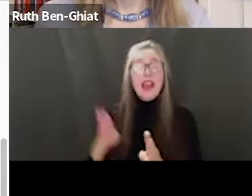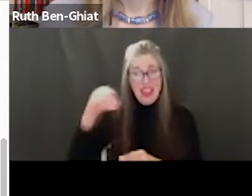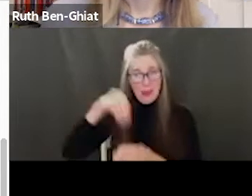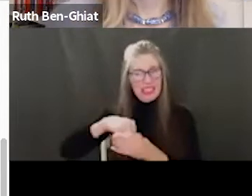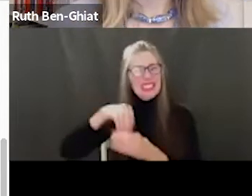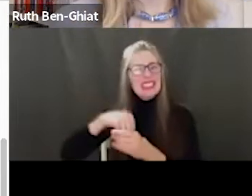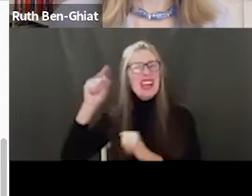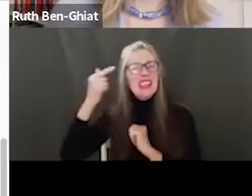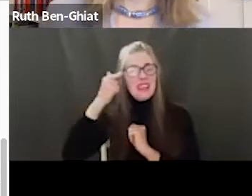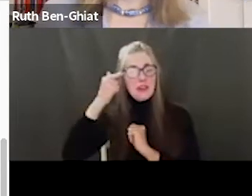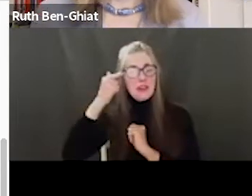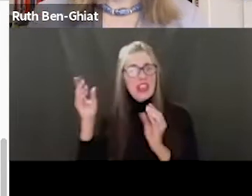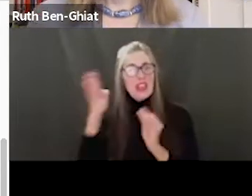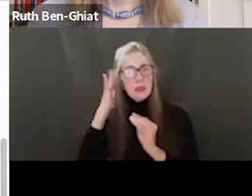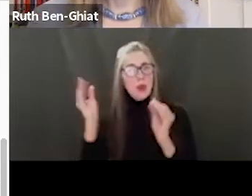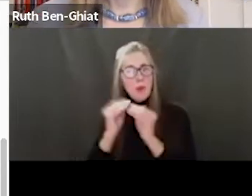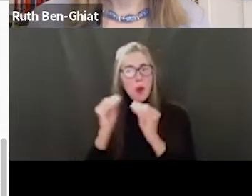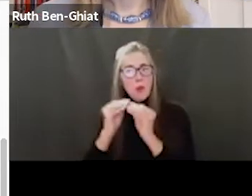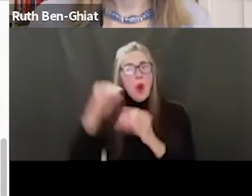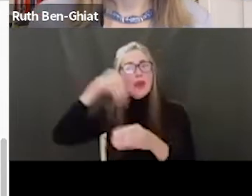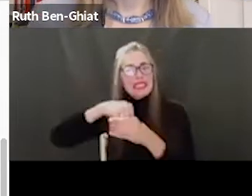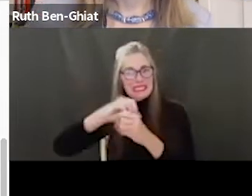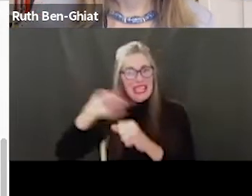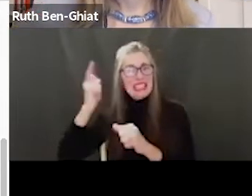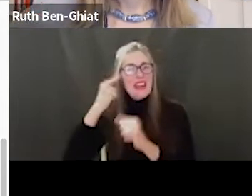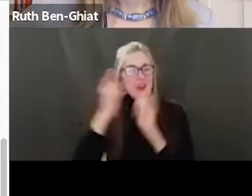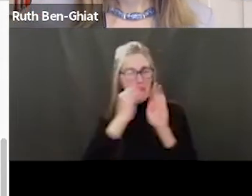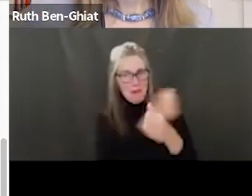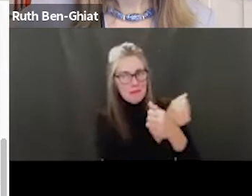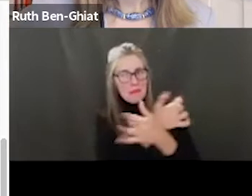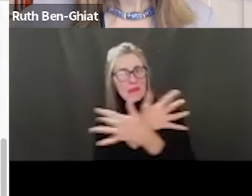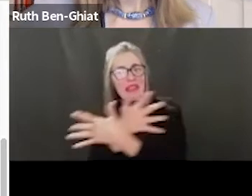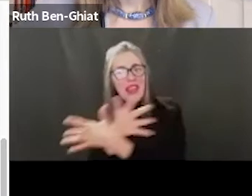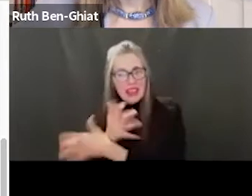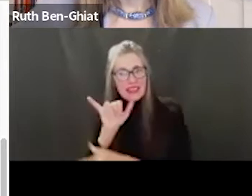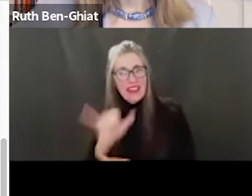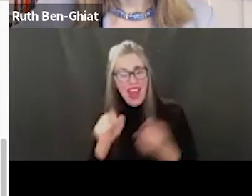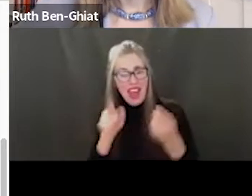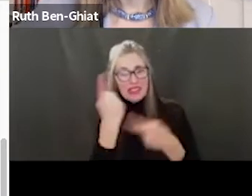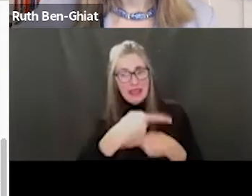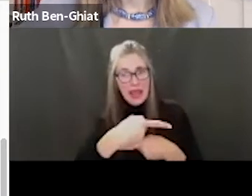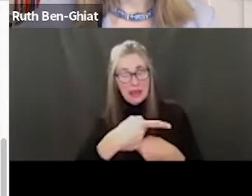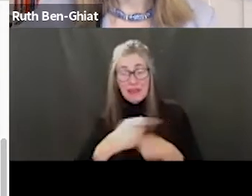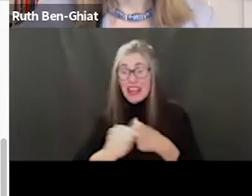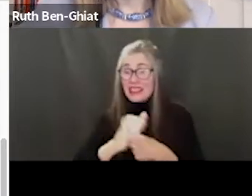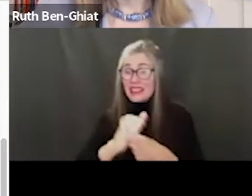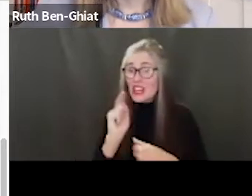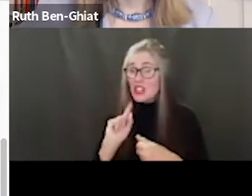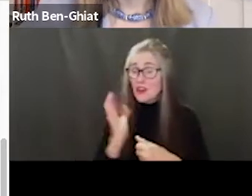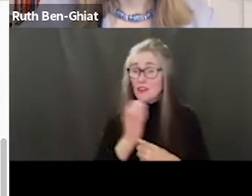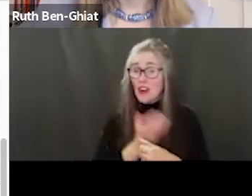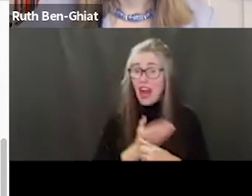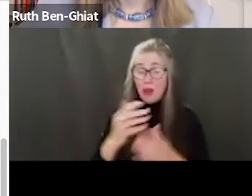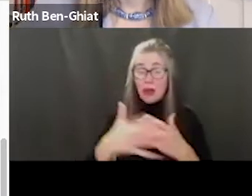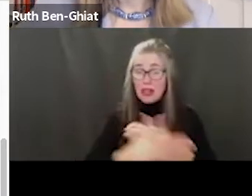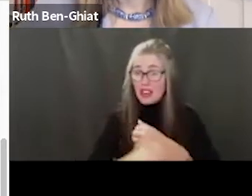out, we will know more and more what an inside job it was. So the danger to our republic is not external to the